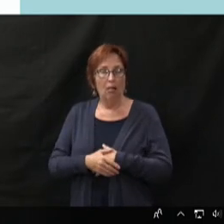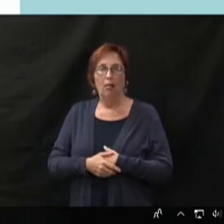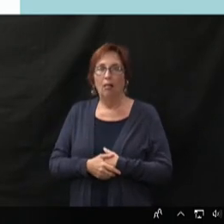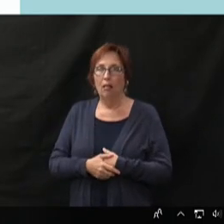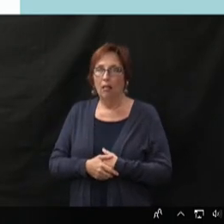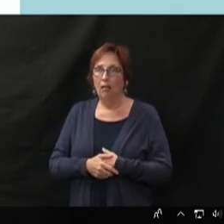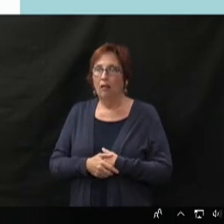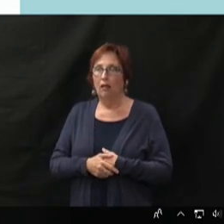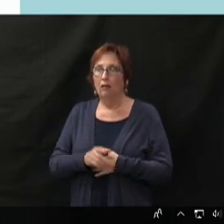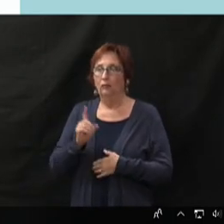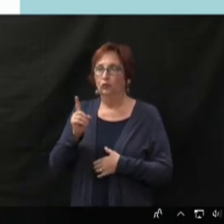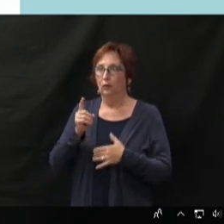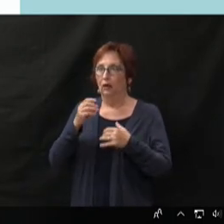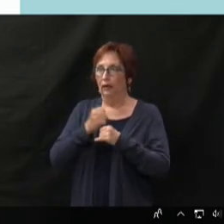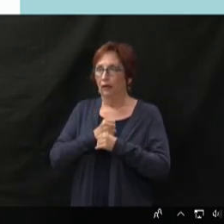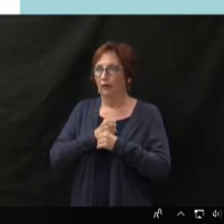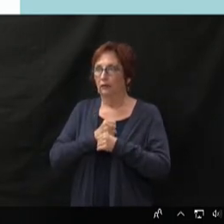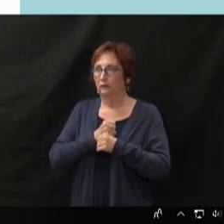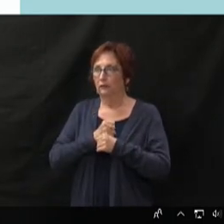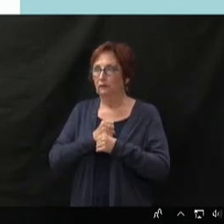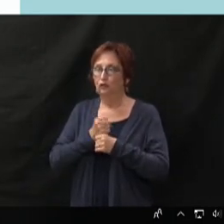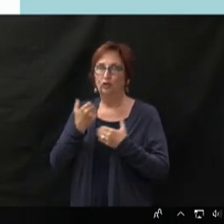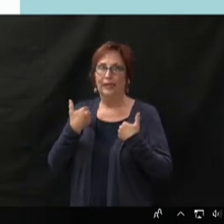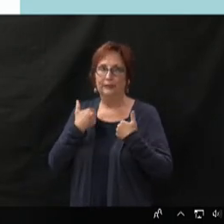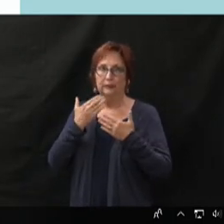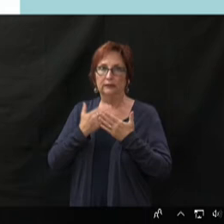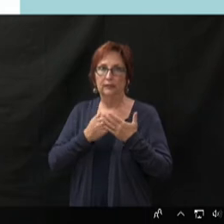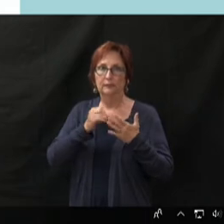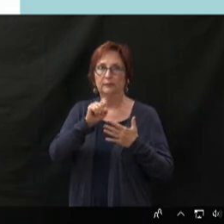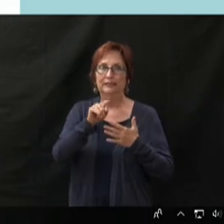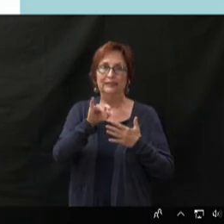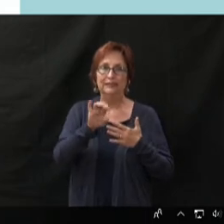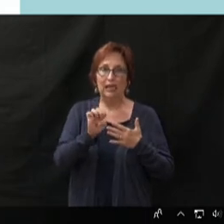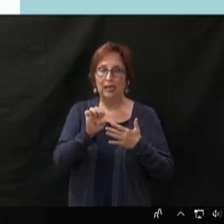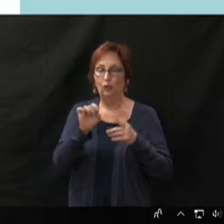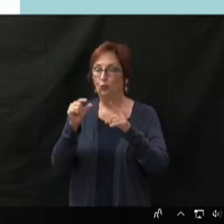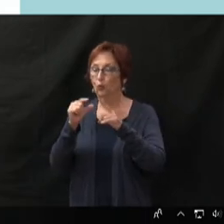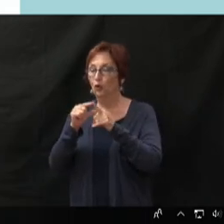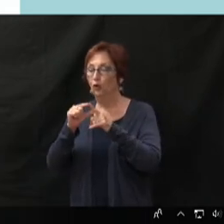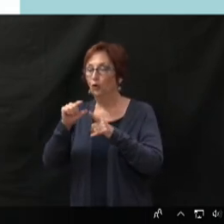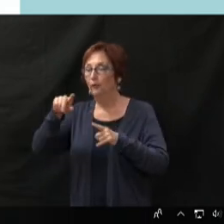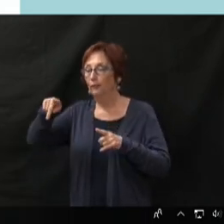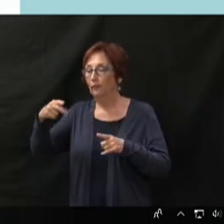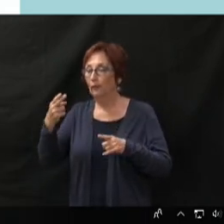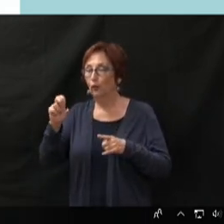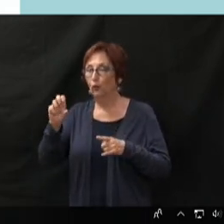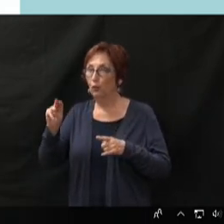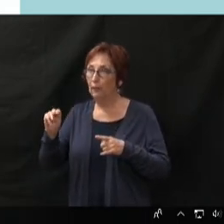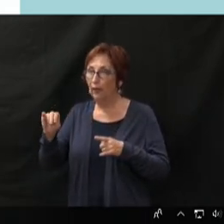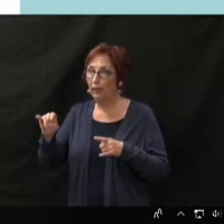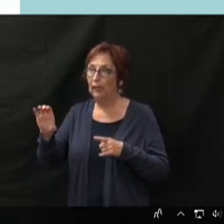That's where I got, she's got some sight word mnemonics here.